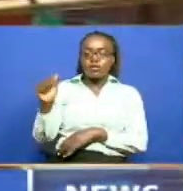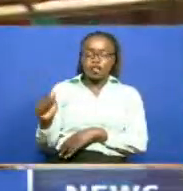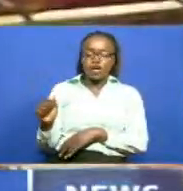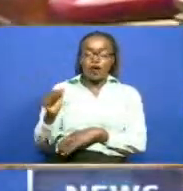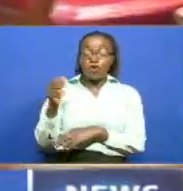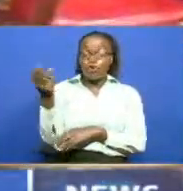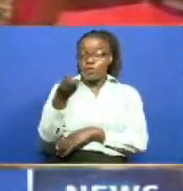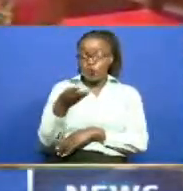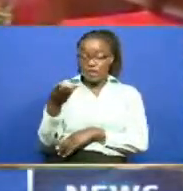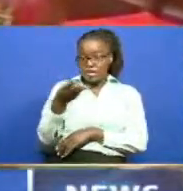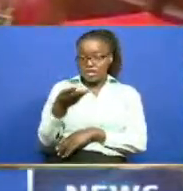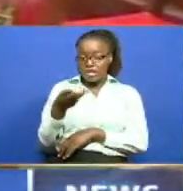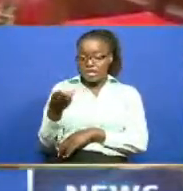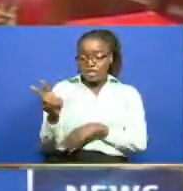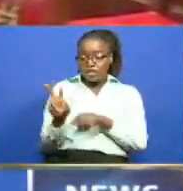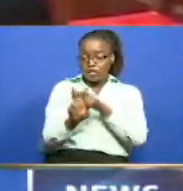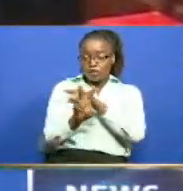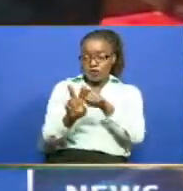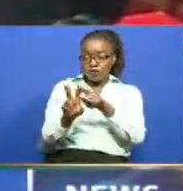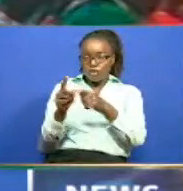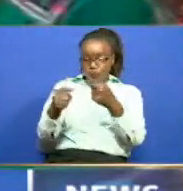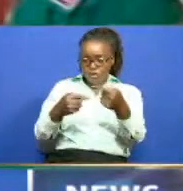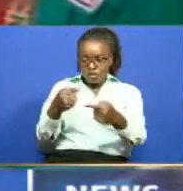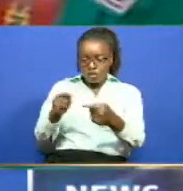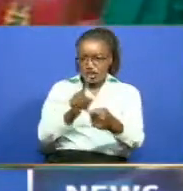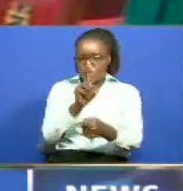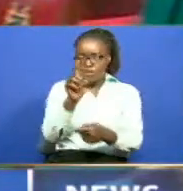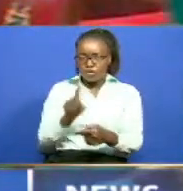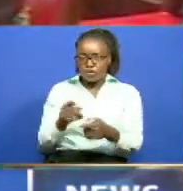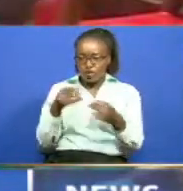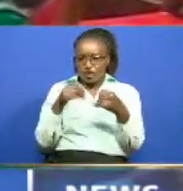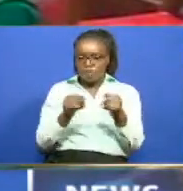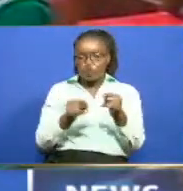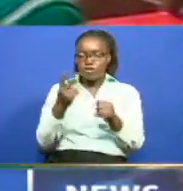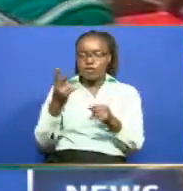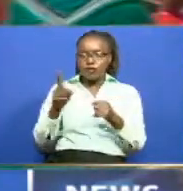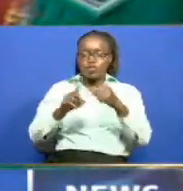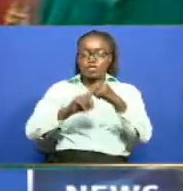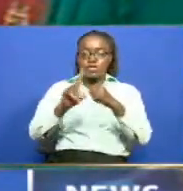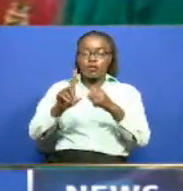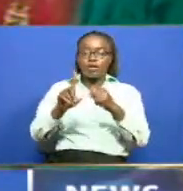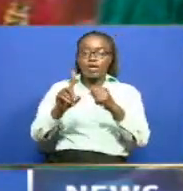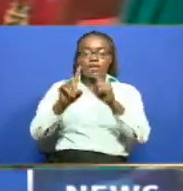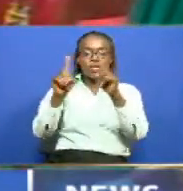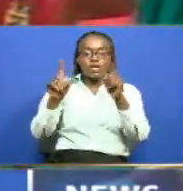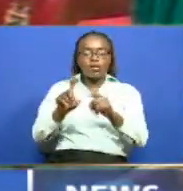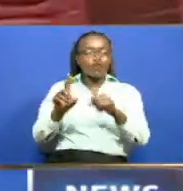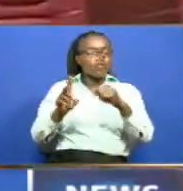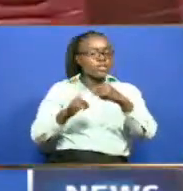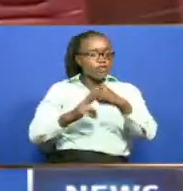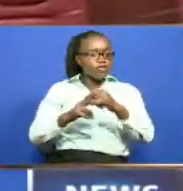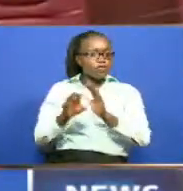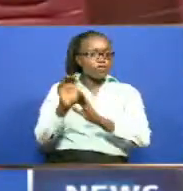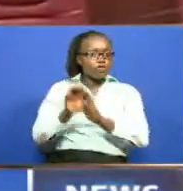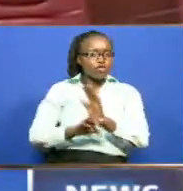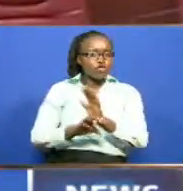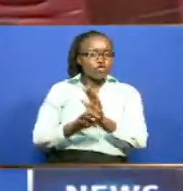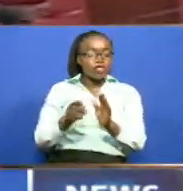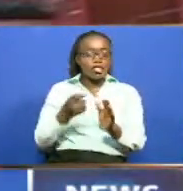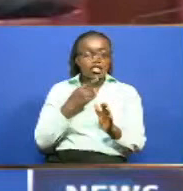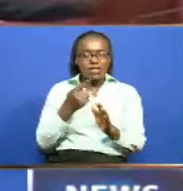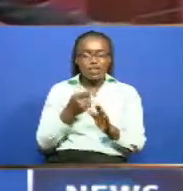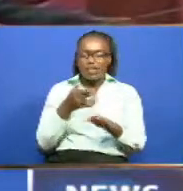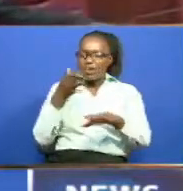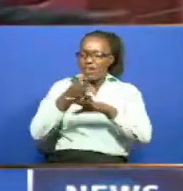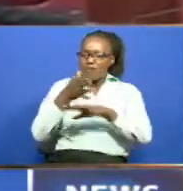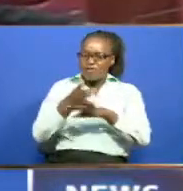Wednesday. The duo queried the procedure of implementing Article 261(7) of the Constitution, which they argued was vague